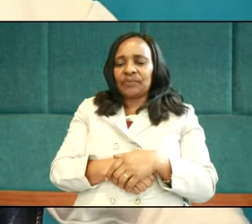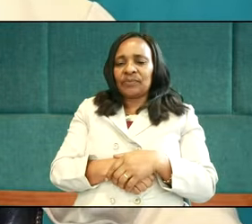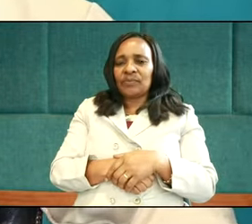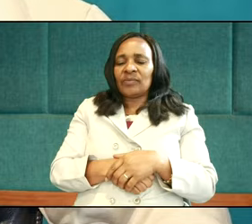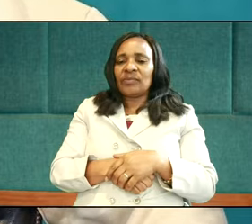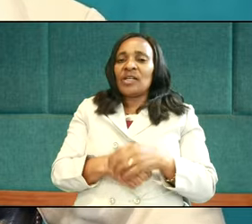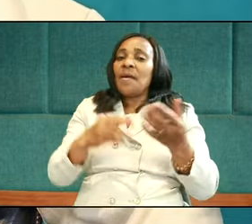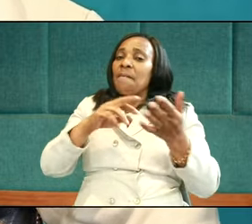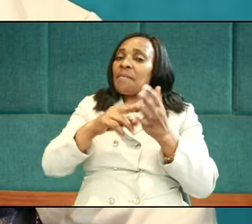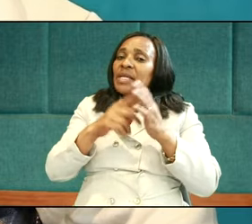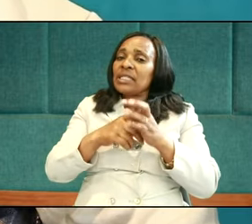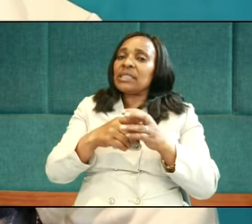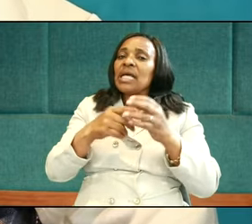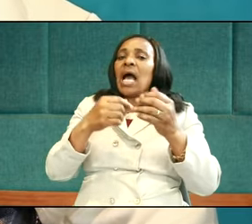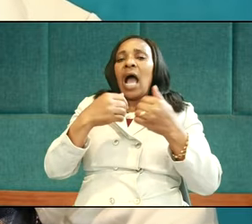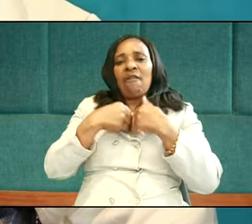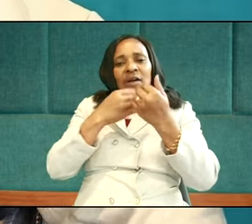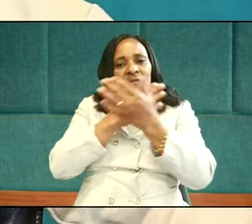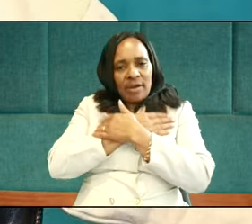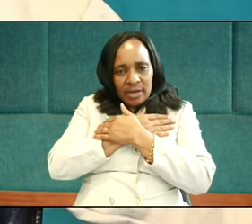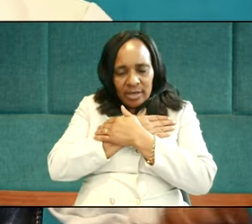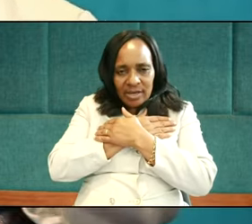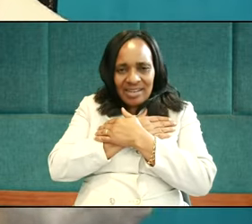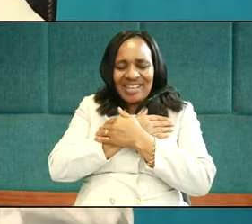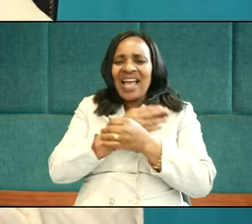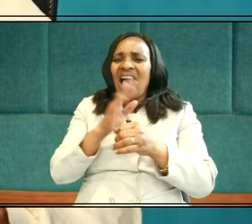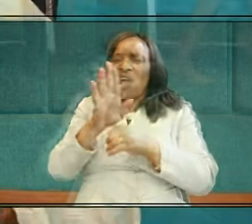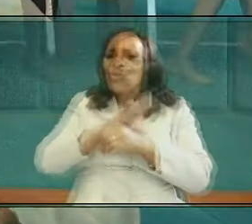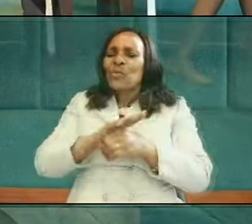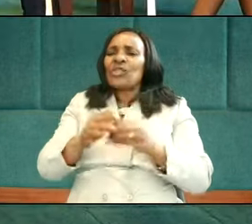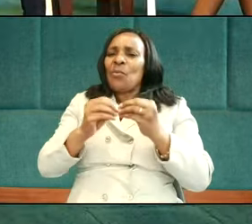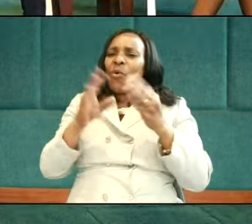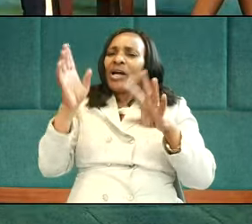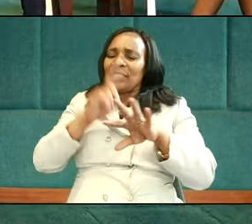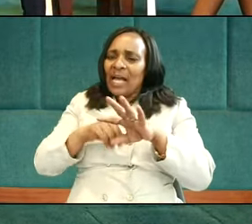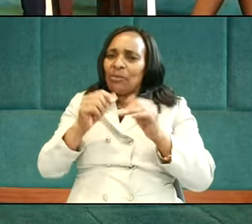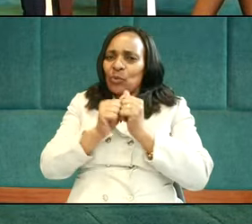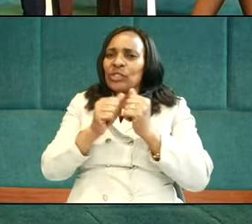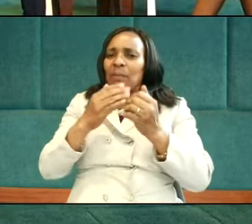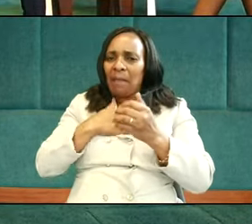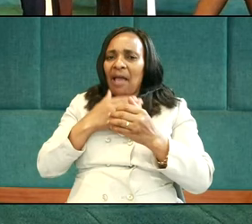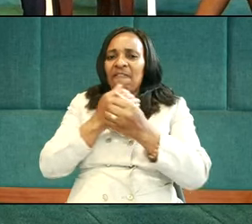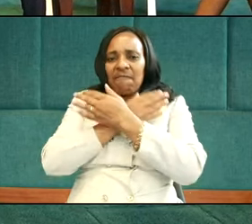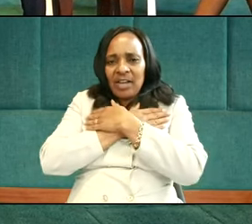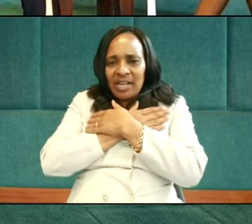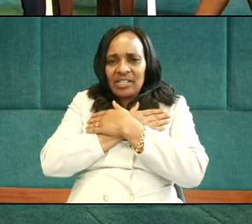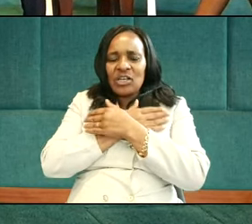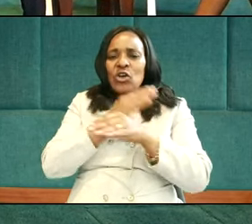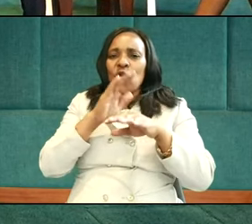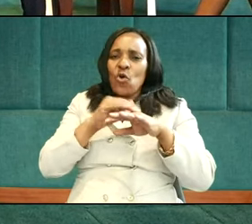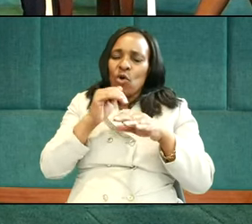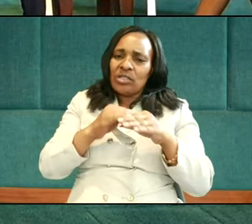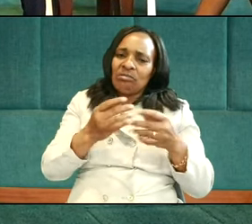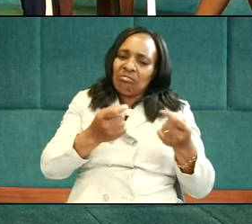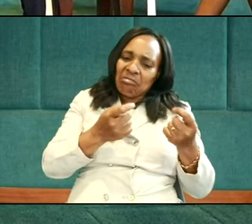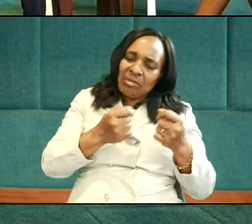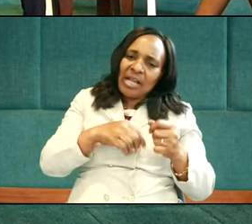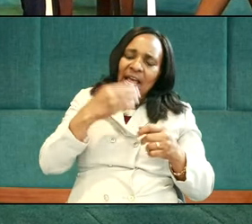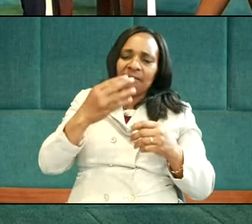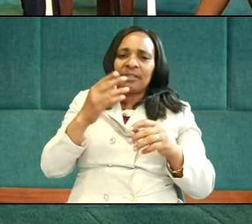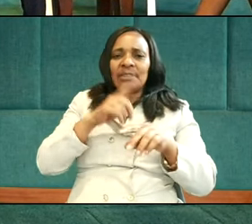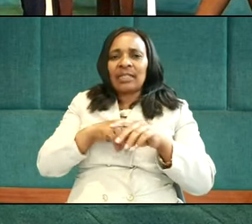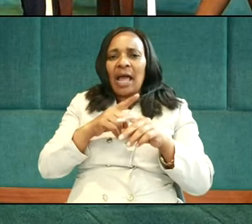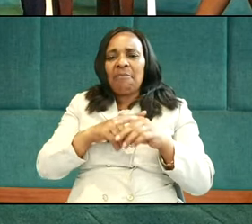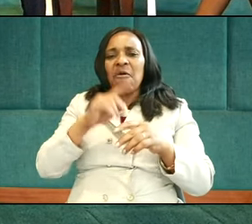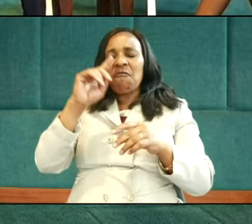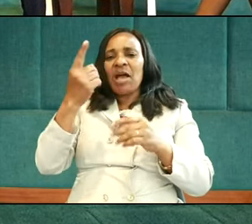So that means if I have a friend and I spend more time with my friend, maybe calling them or texting them, or